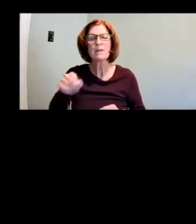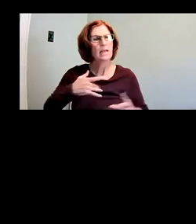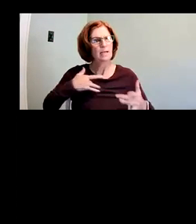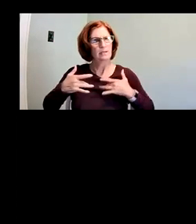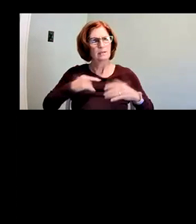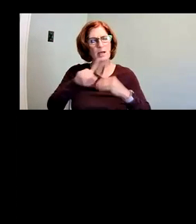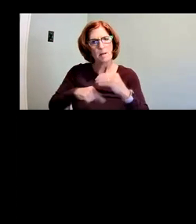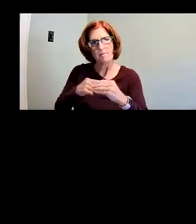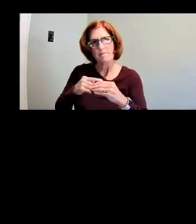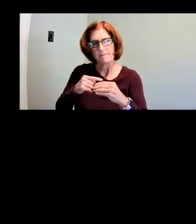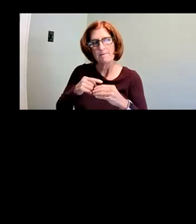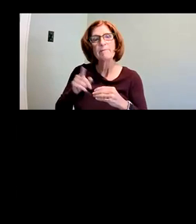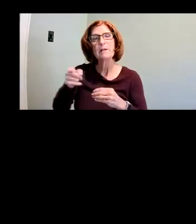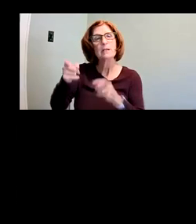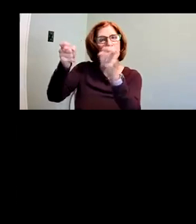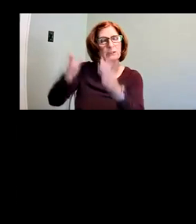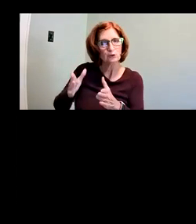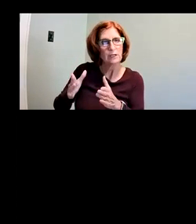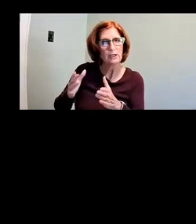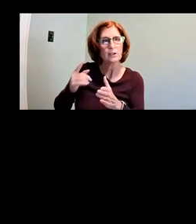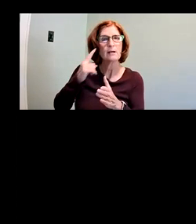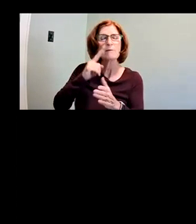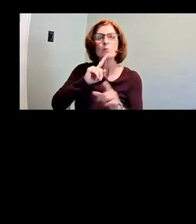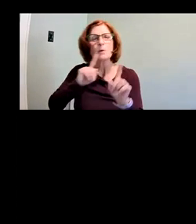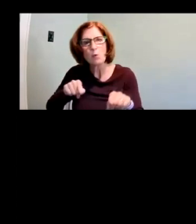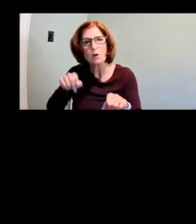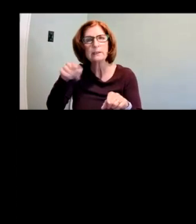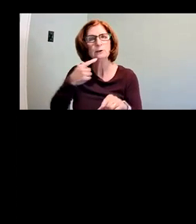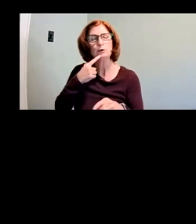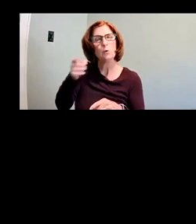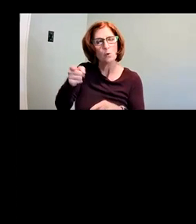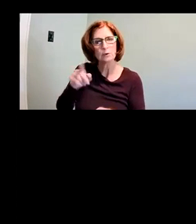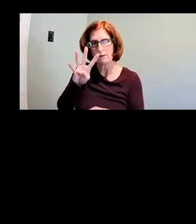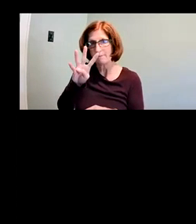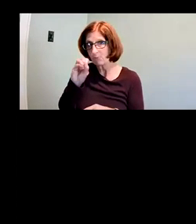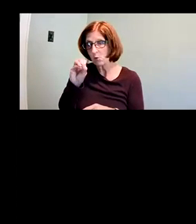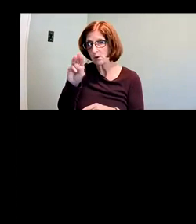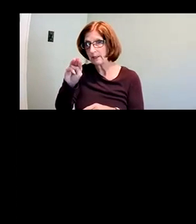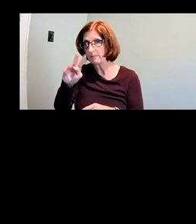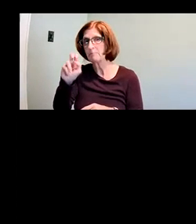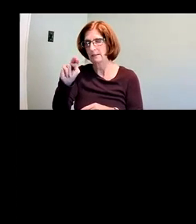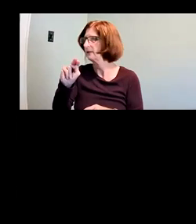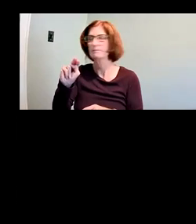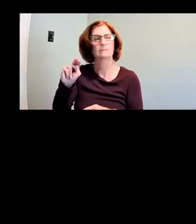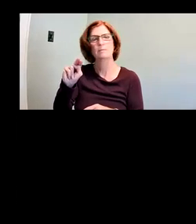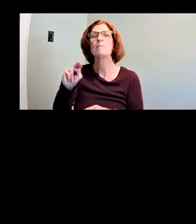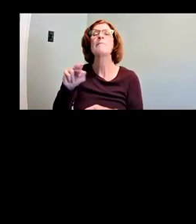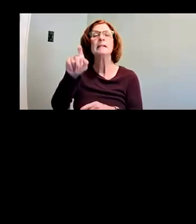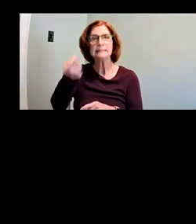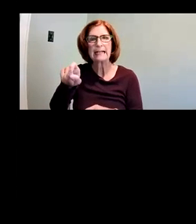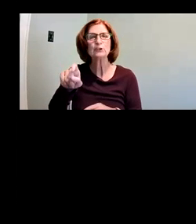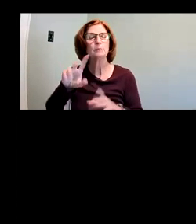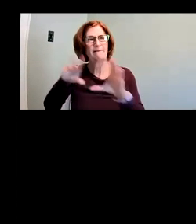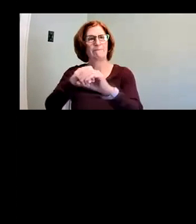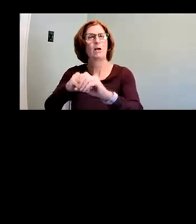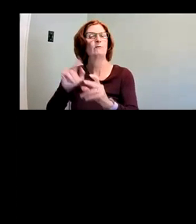fund administration reportedly totaling $40 million. It should be conducted with people needs,